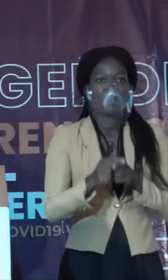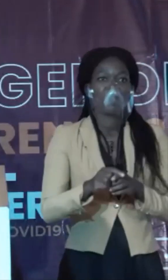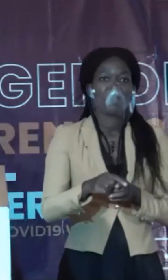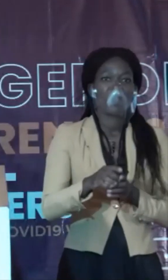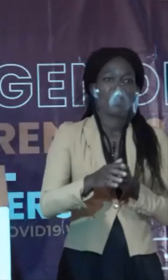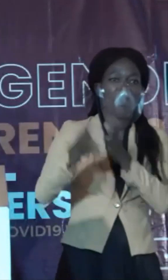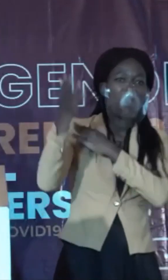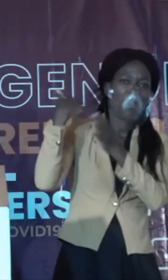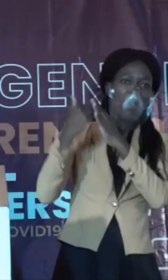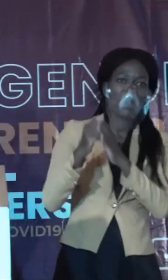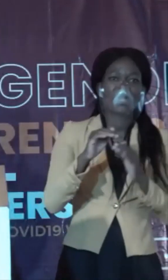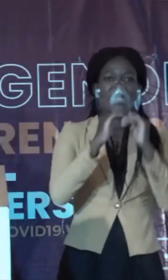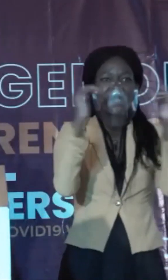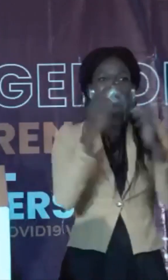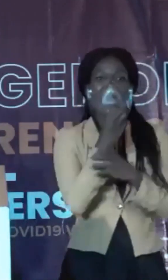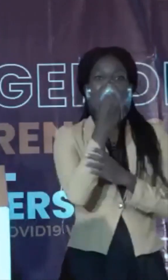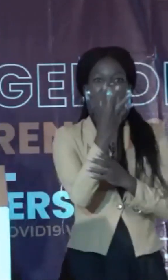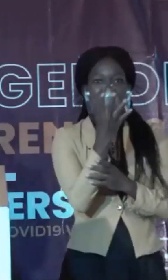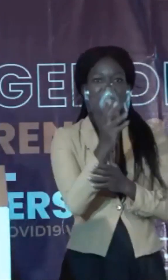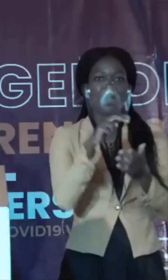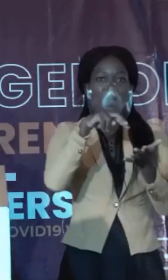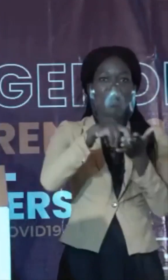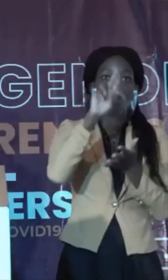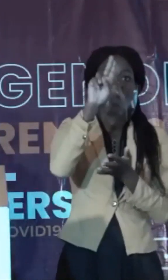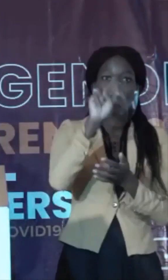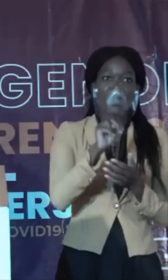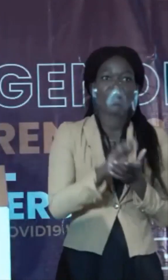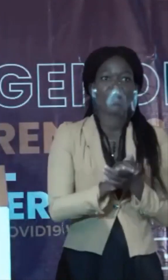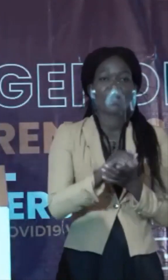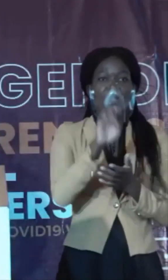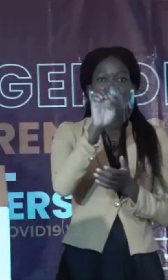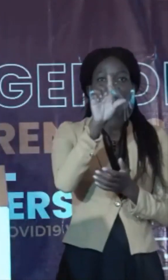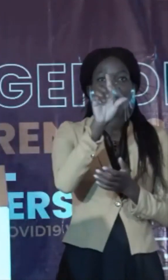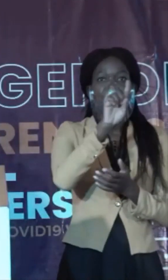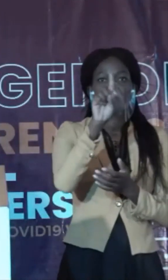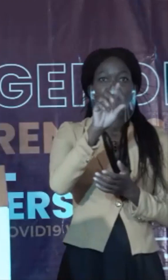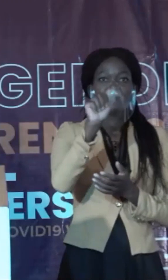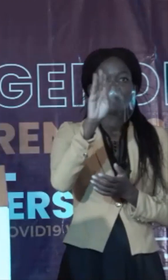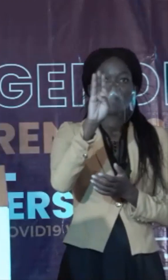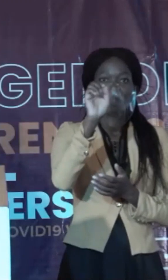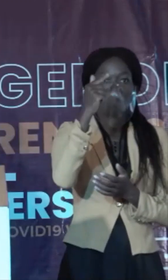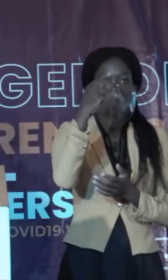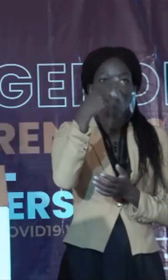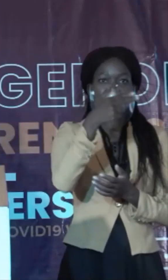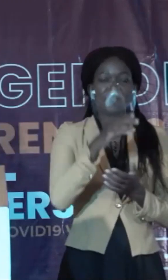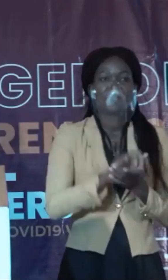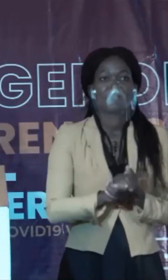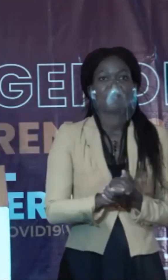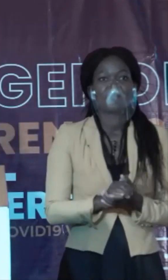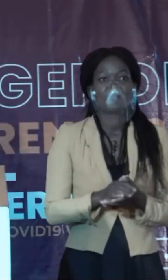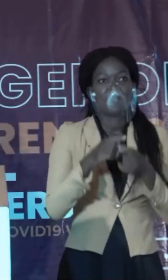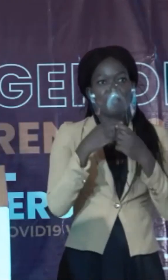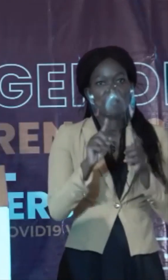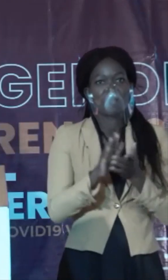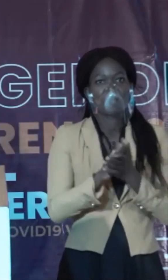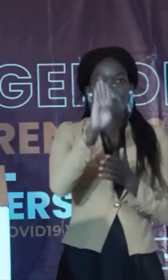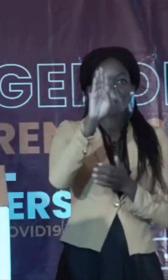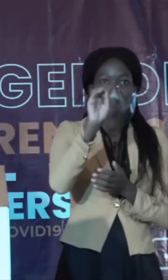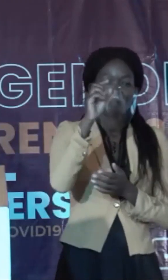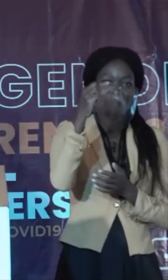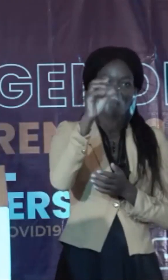Gender Advisor, Elizabeth Nyamayaro, Honorable Bogolo